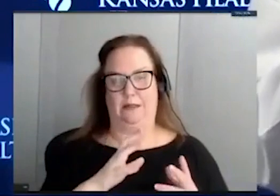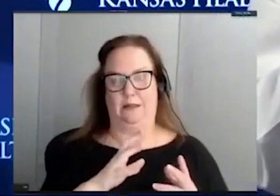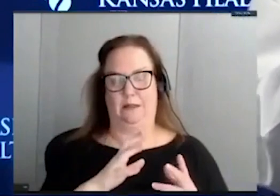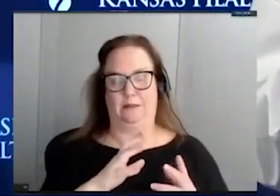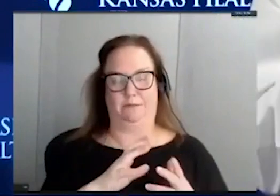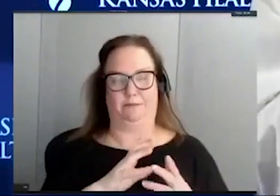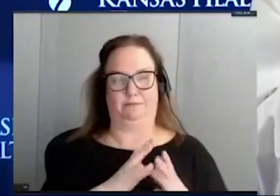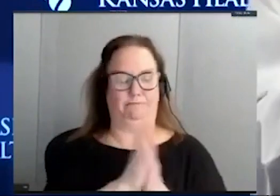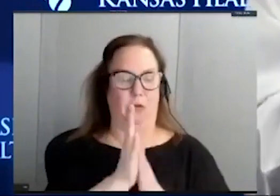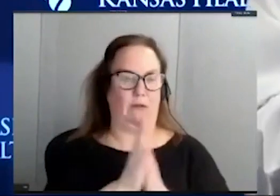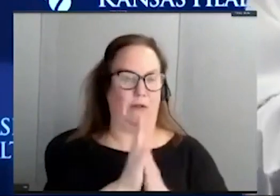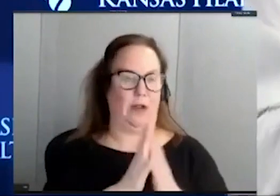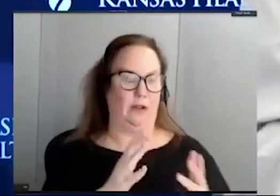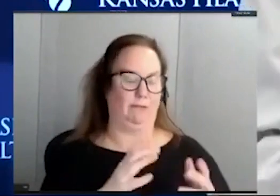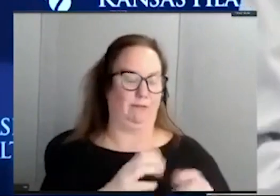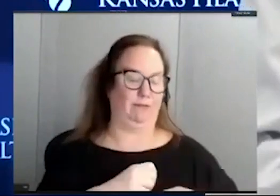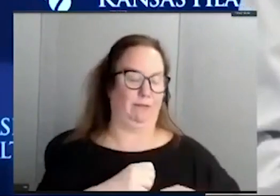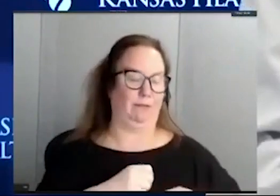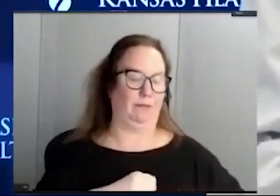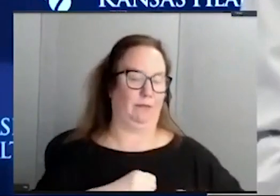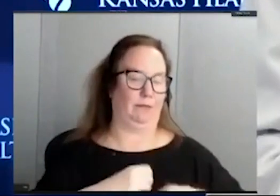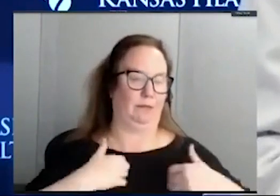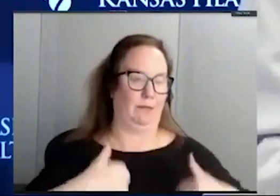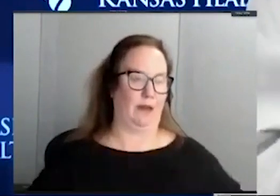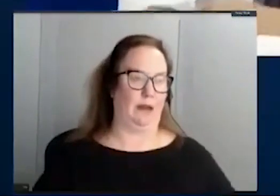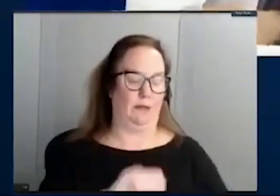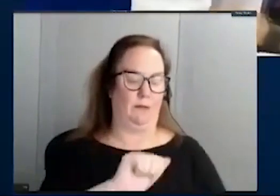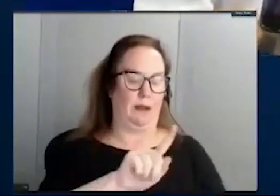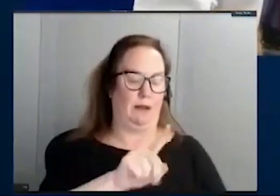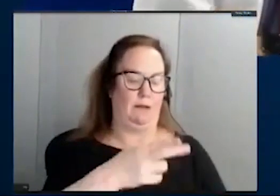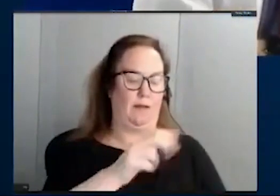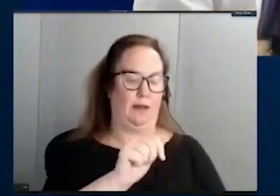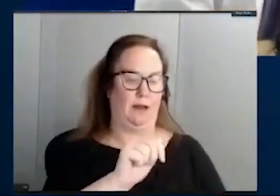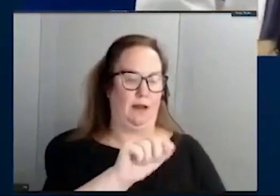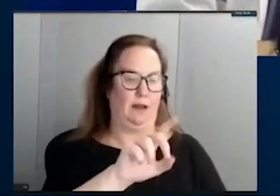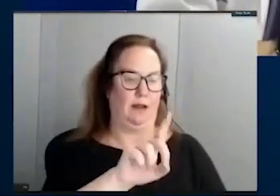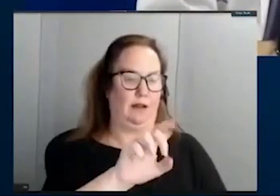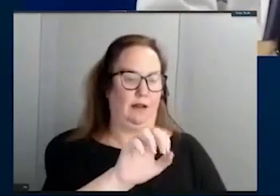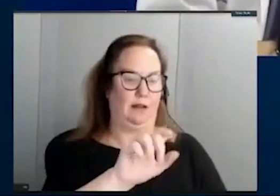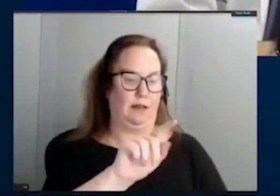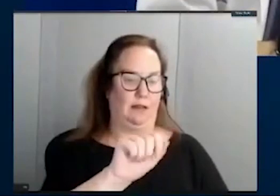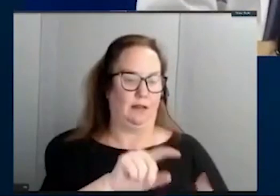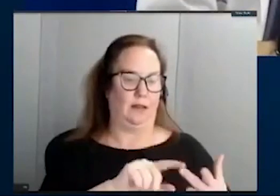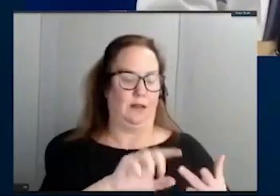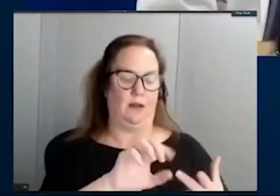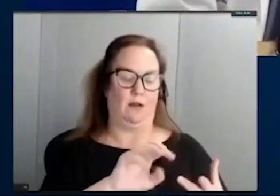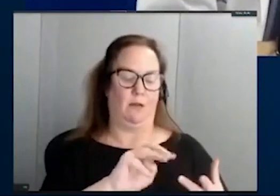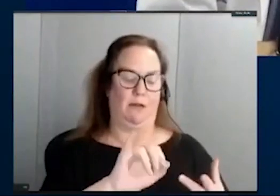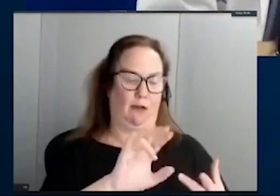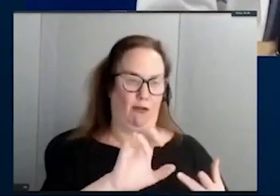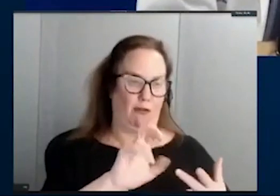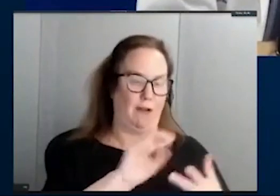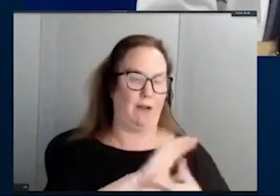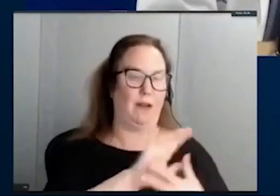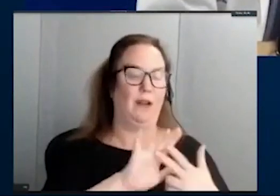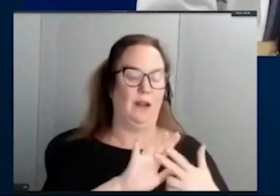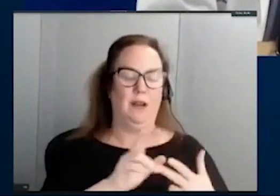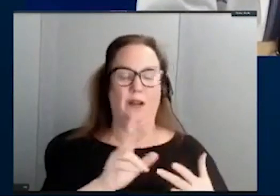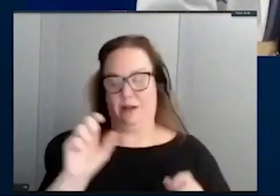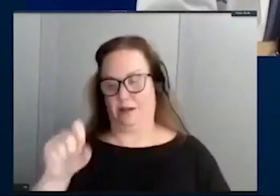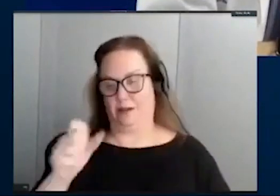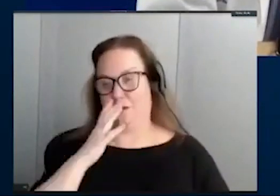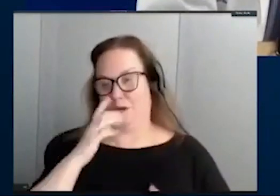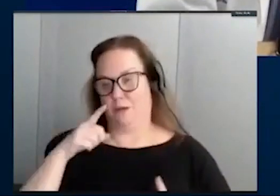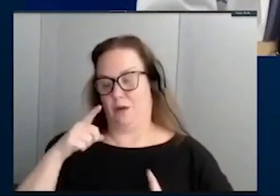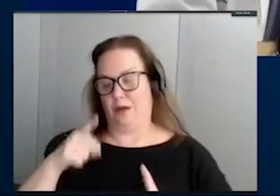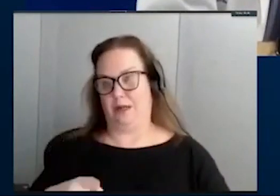both Omicron as well as Alpha and Delta specifically. Yeah, and I think that's a good point too. You know, what we have seen for almost the